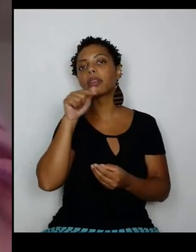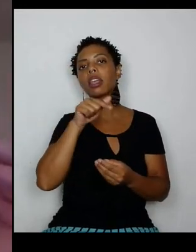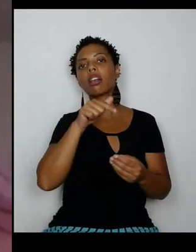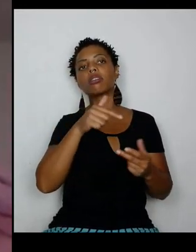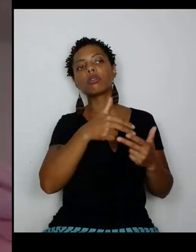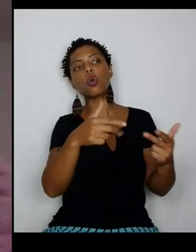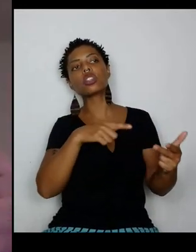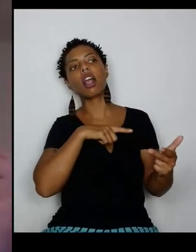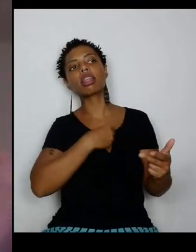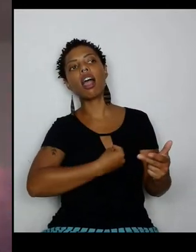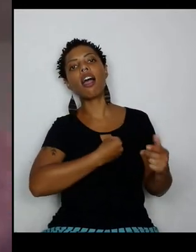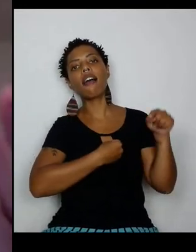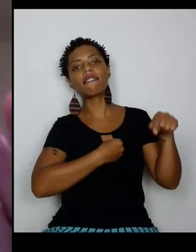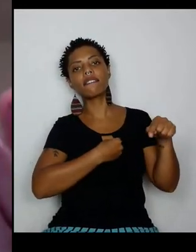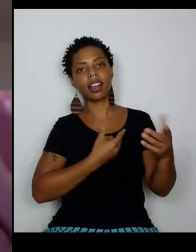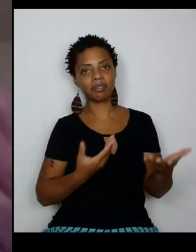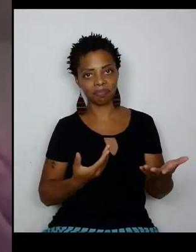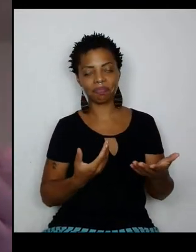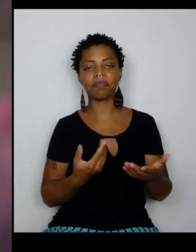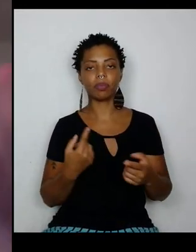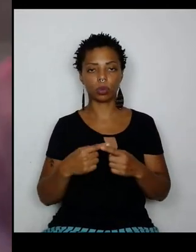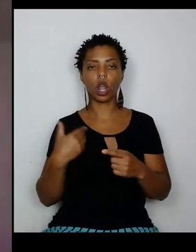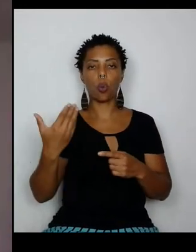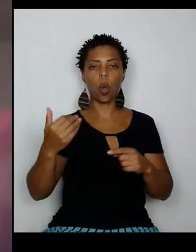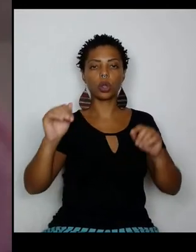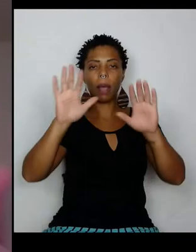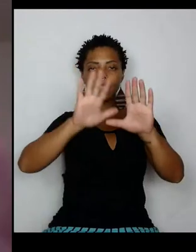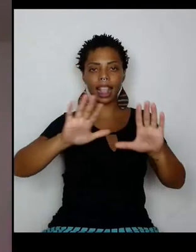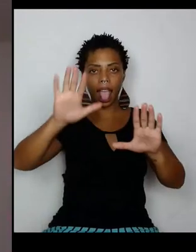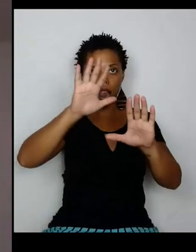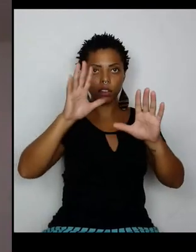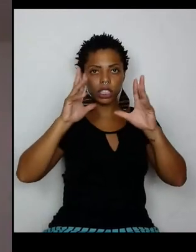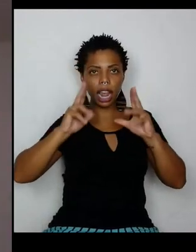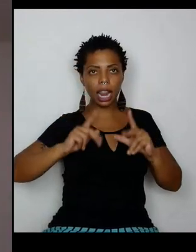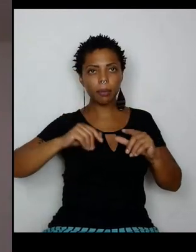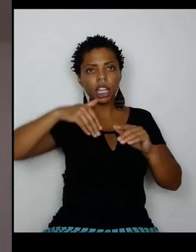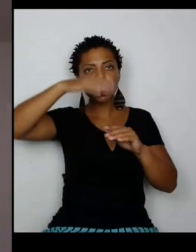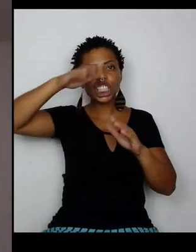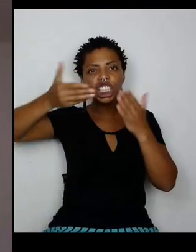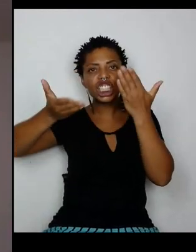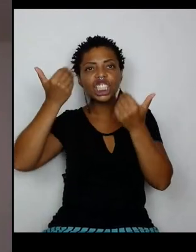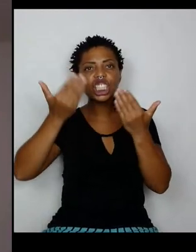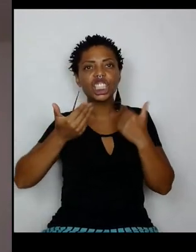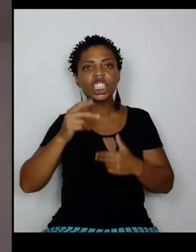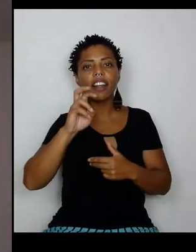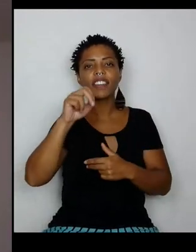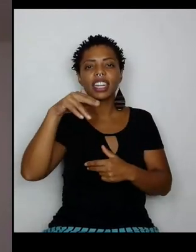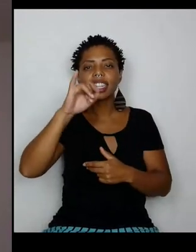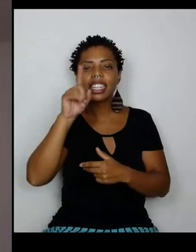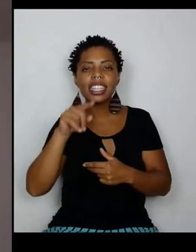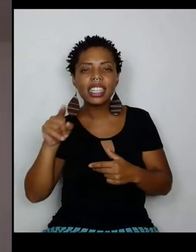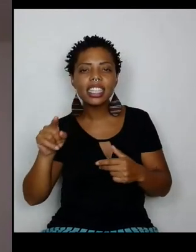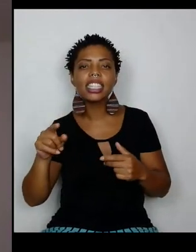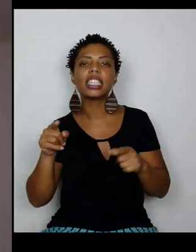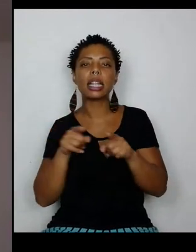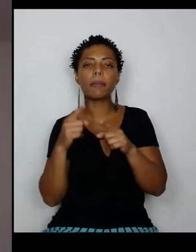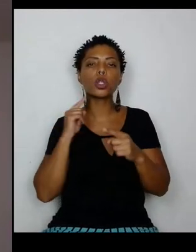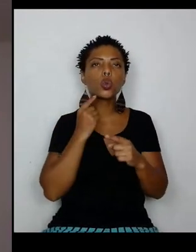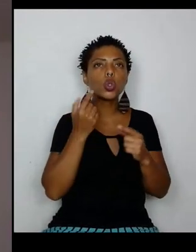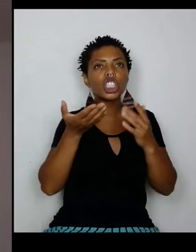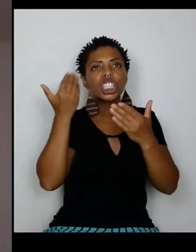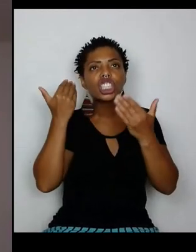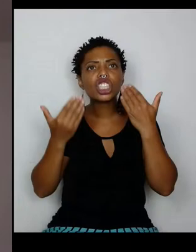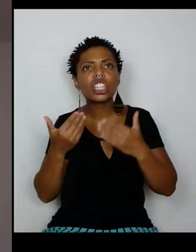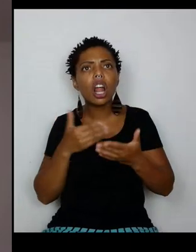so how do we know those figures were part of the picture when we clean the canvas when we